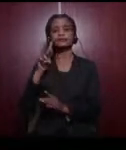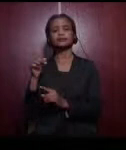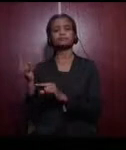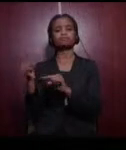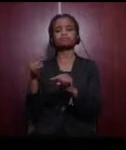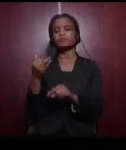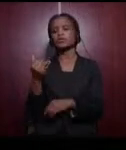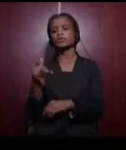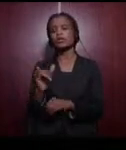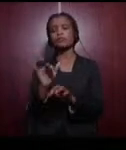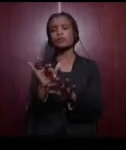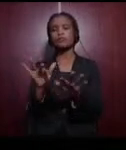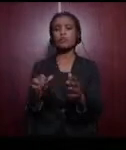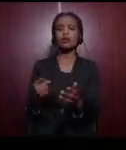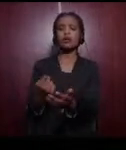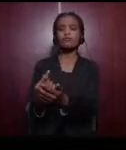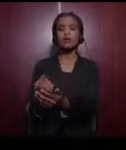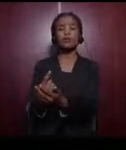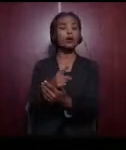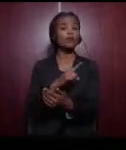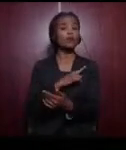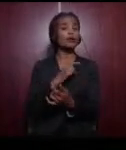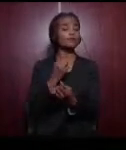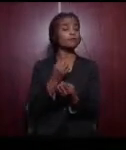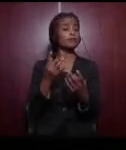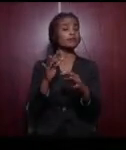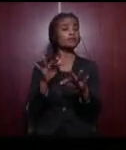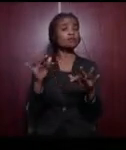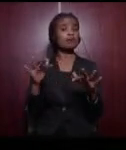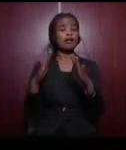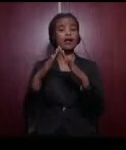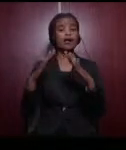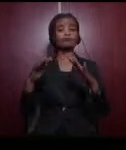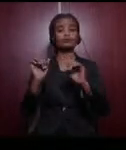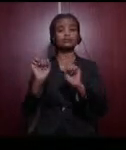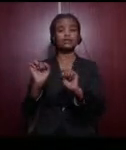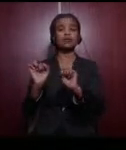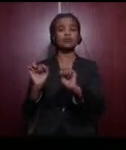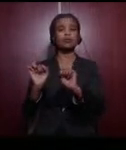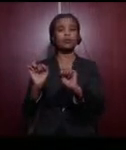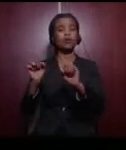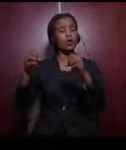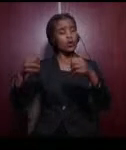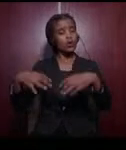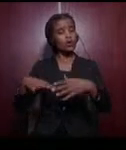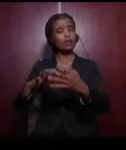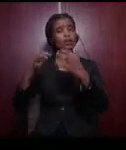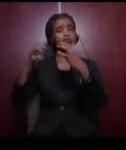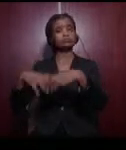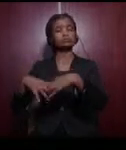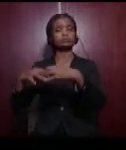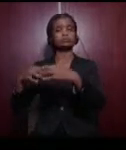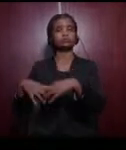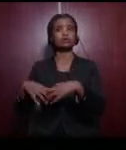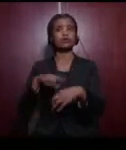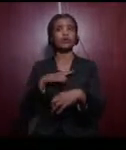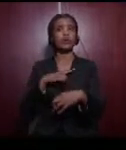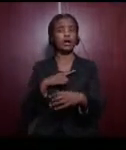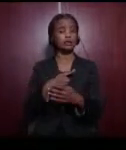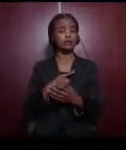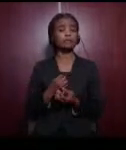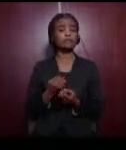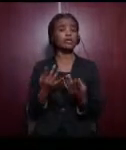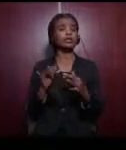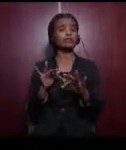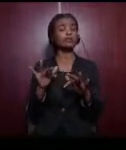people lost their houses through lama floods, lawaya, and the Konabanya, even till today, basayenzu masningisane